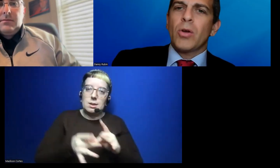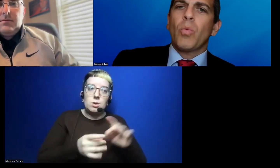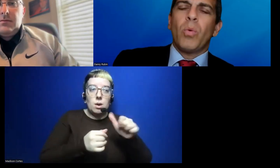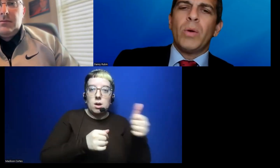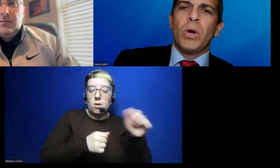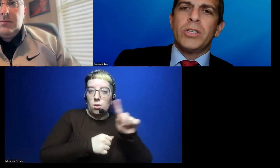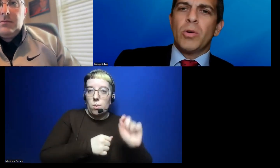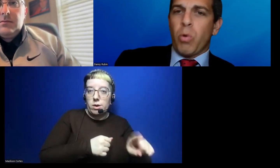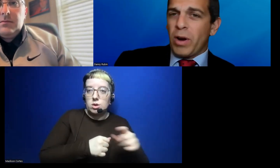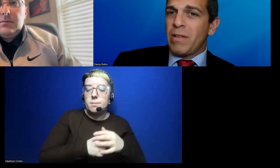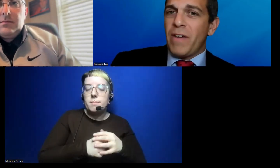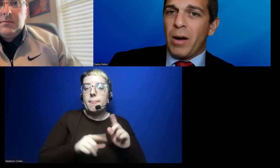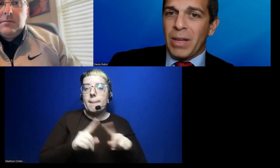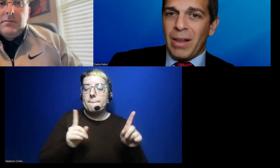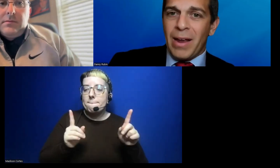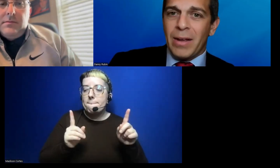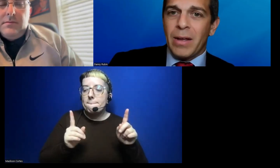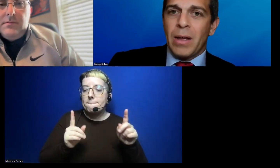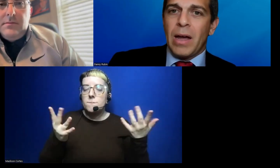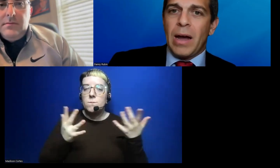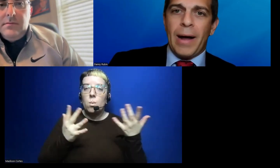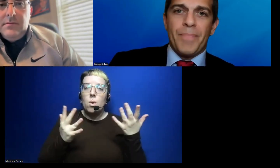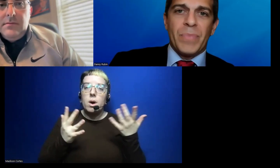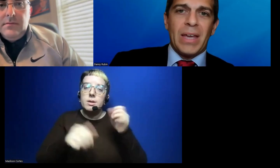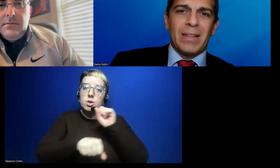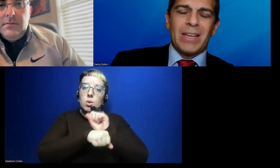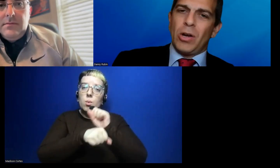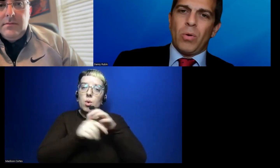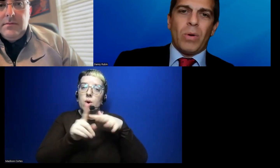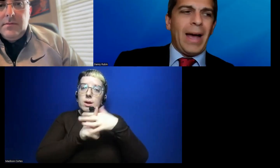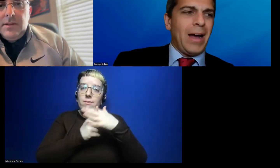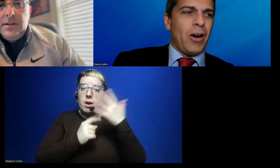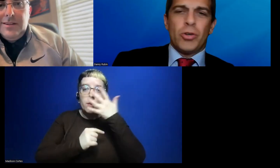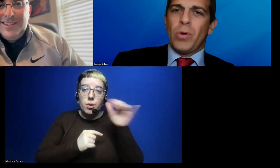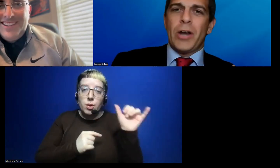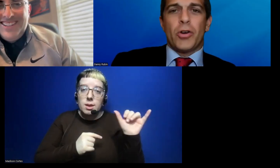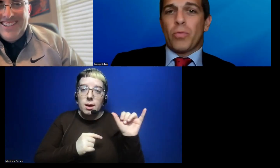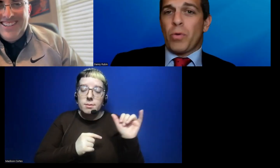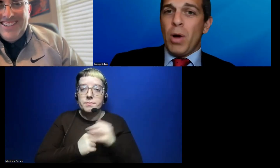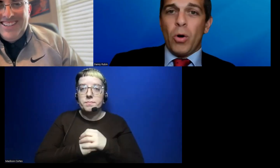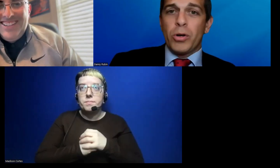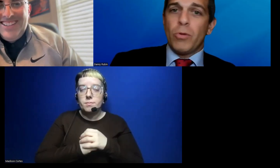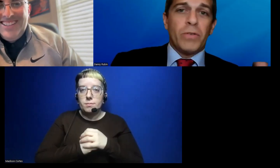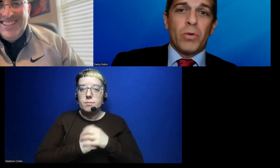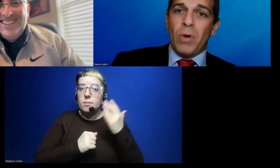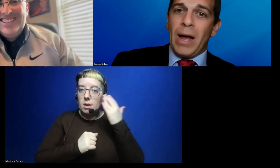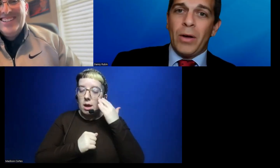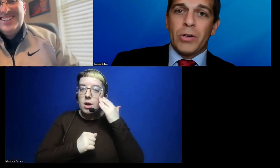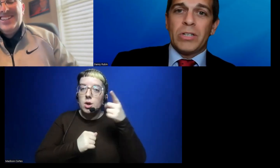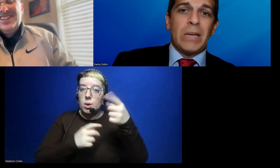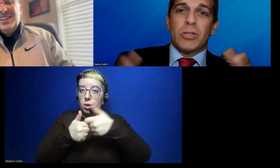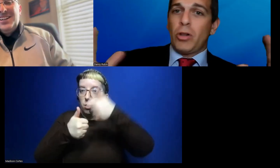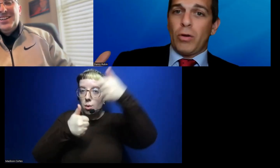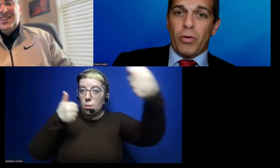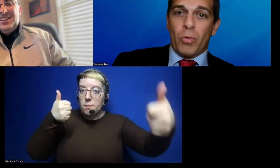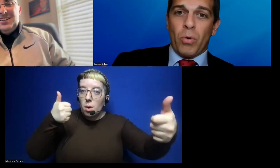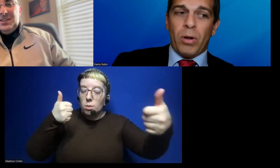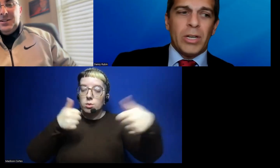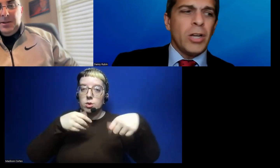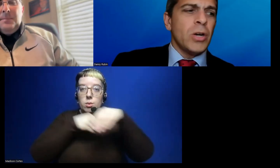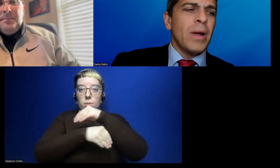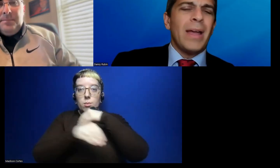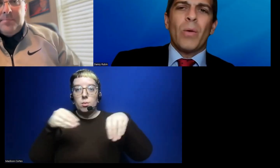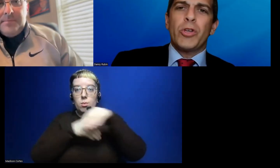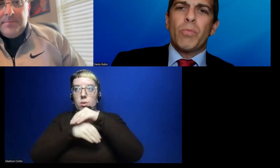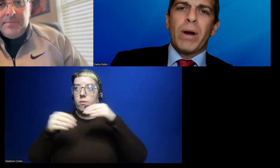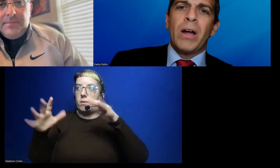asked. What's the work environment like? Like, are you, I know you're remote, you're moving around, your team is all over the